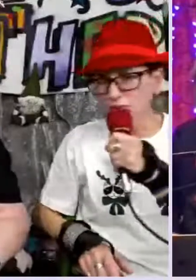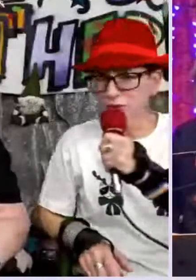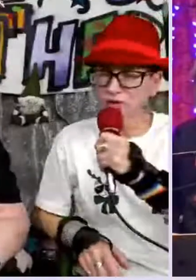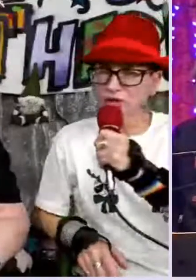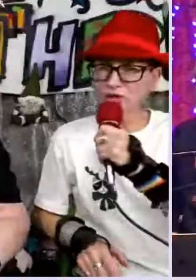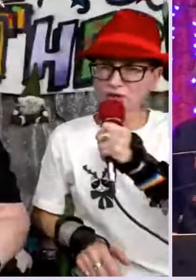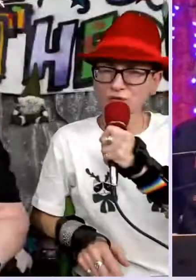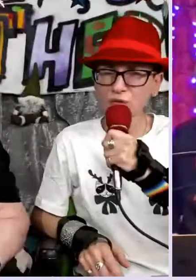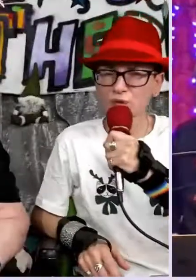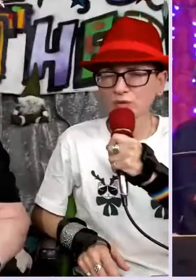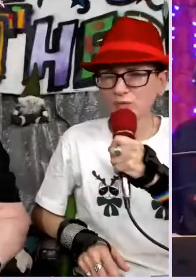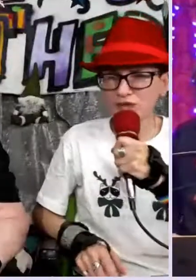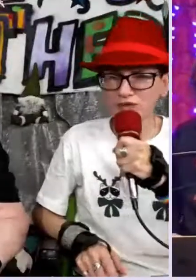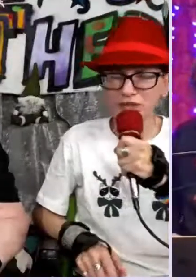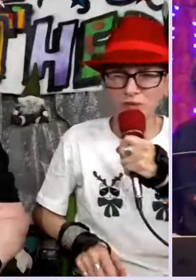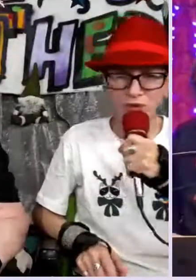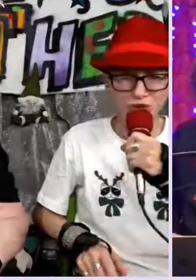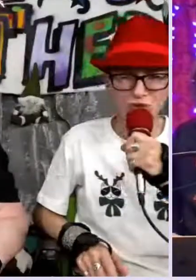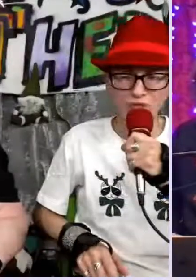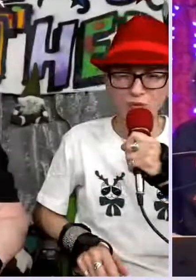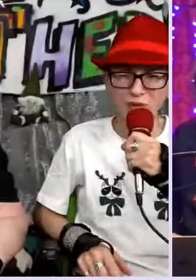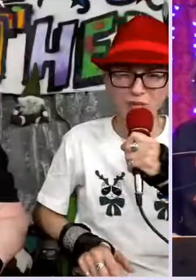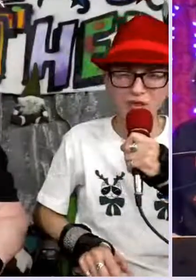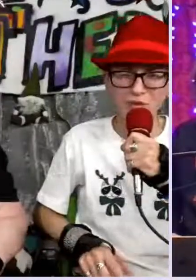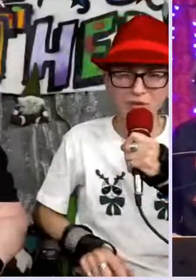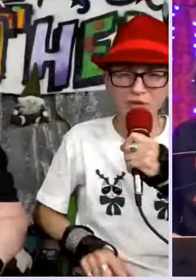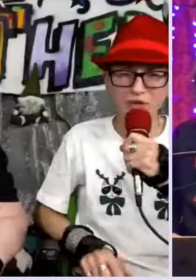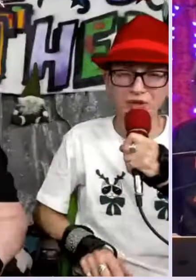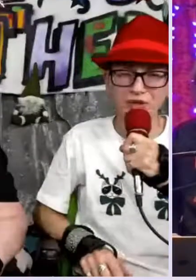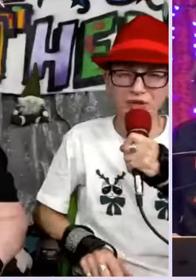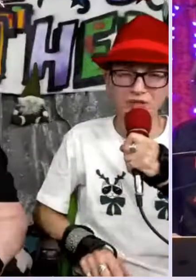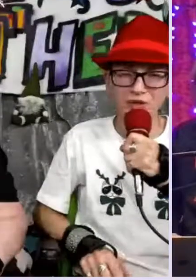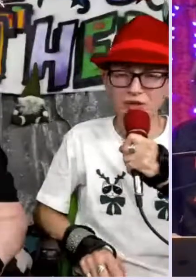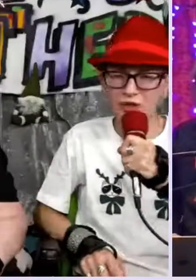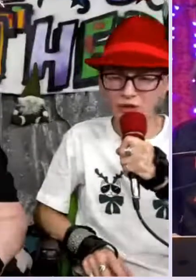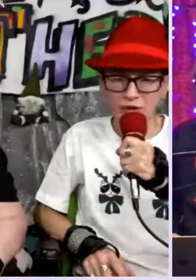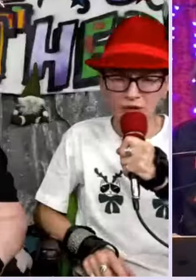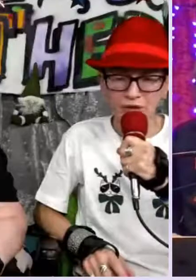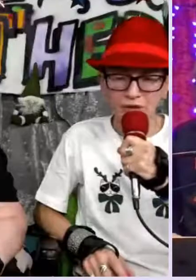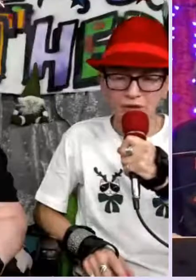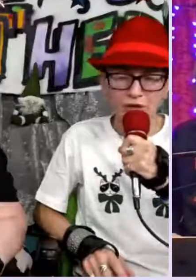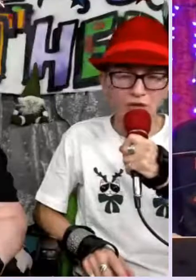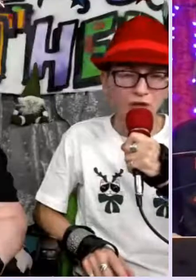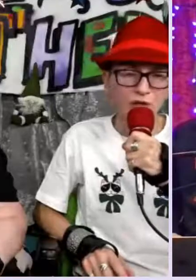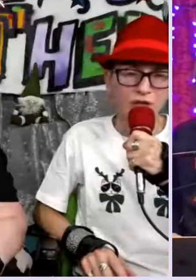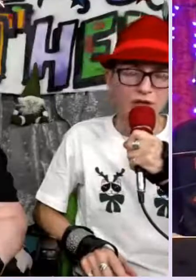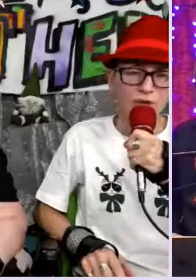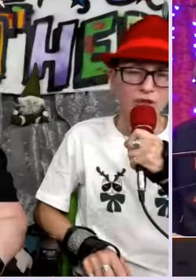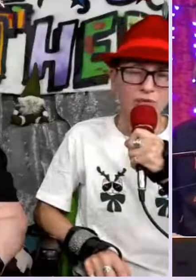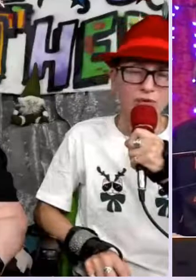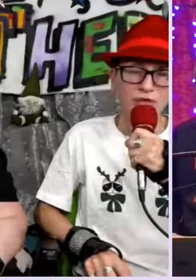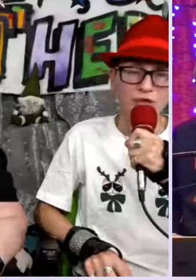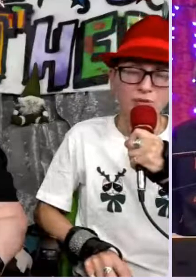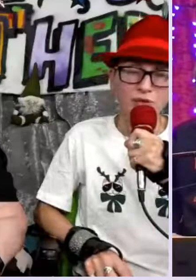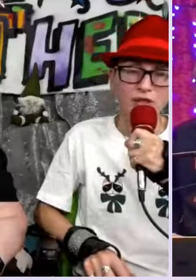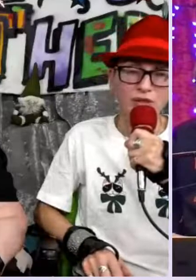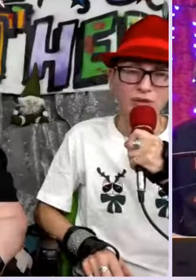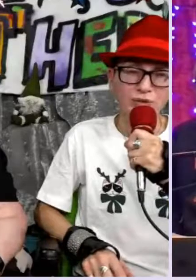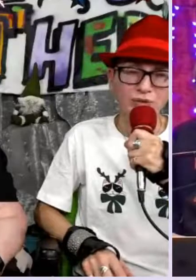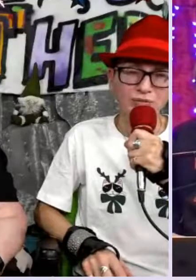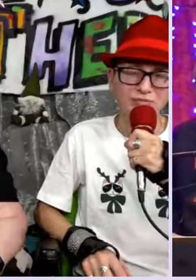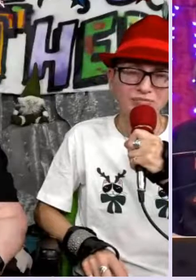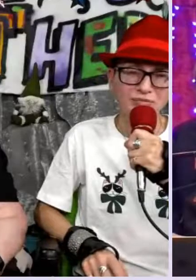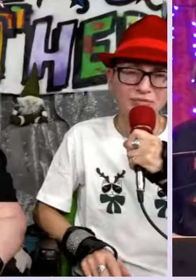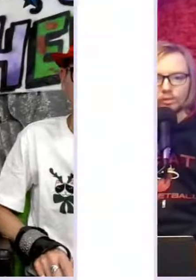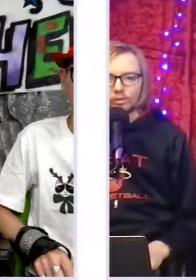And apologies for the bad language from Emily Bonner in that video. So now we have Ritesh